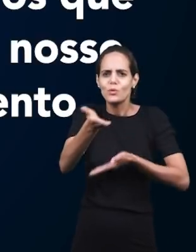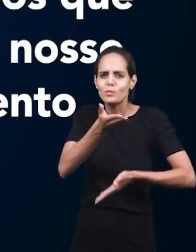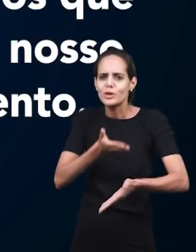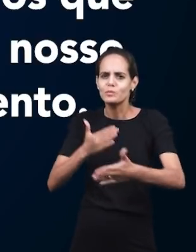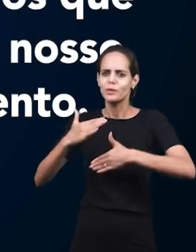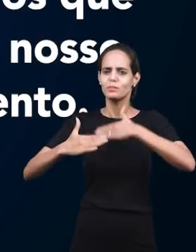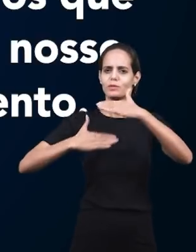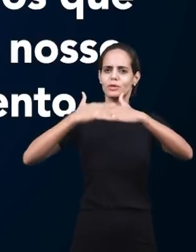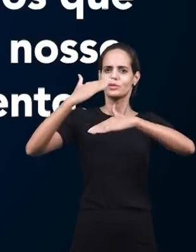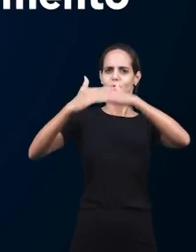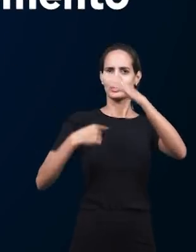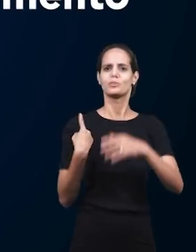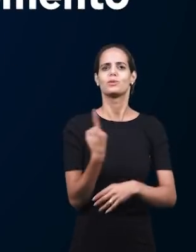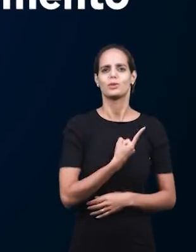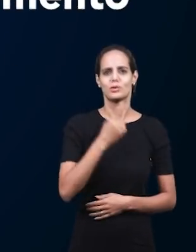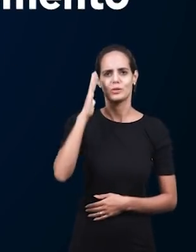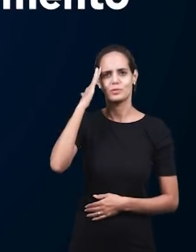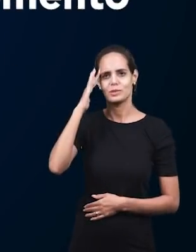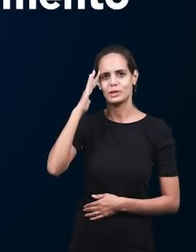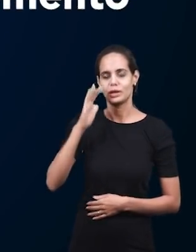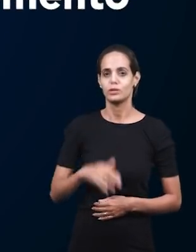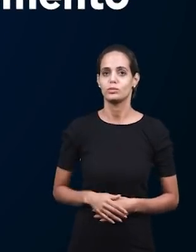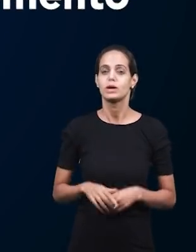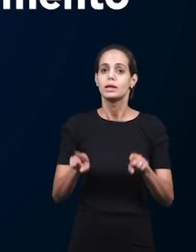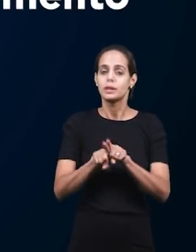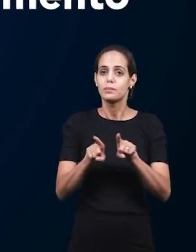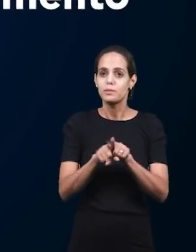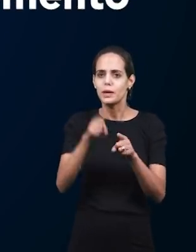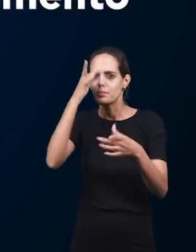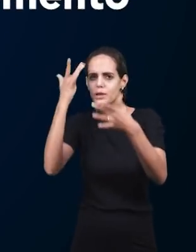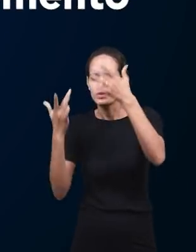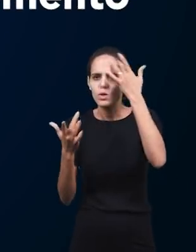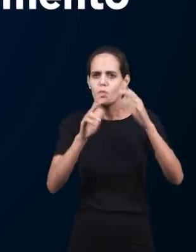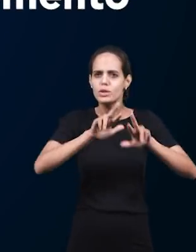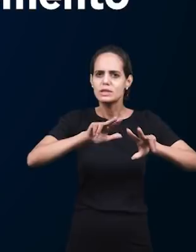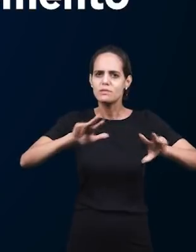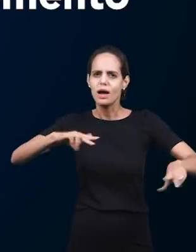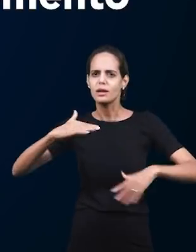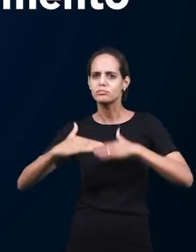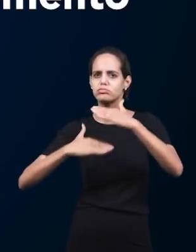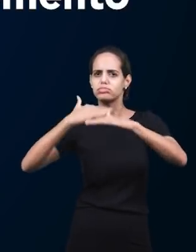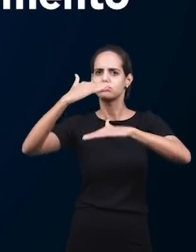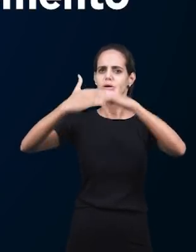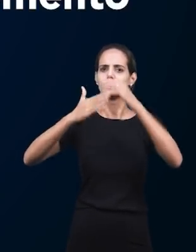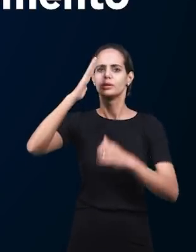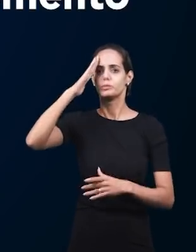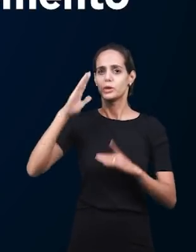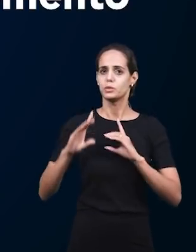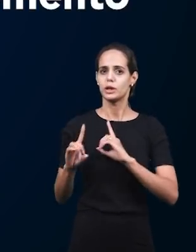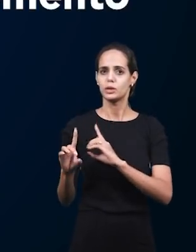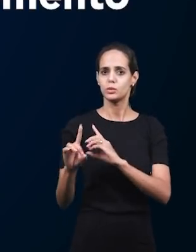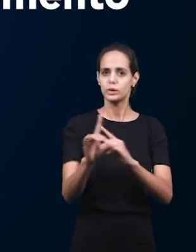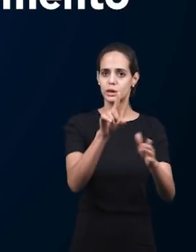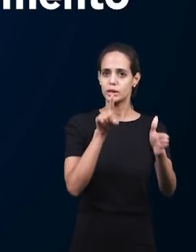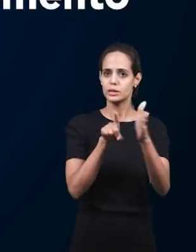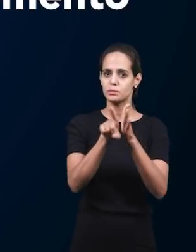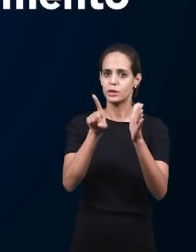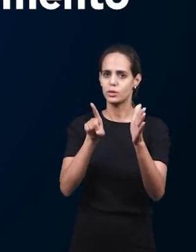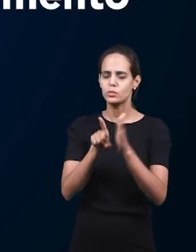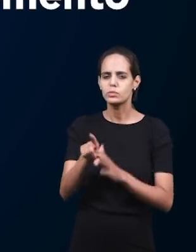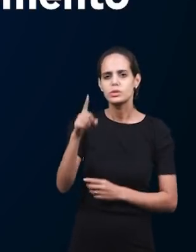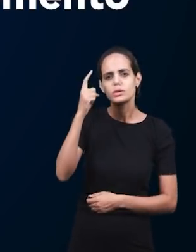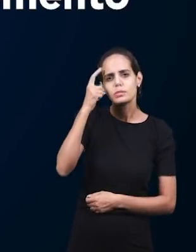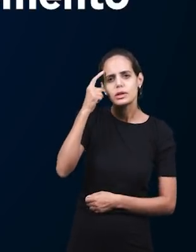perfecting our understanding so much more deeply of the doctrine and the questions that we are meditating at that